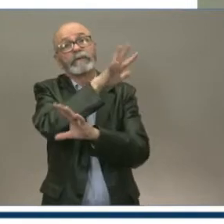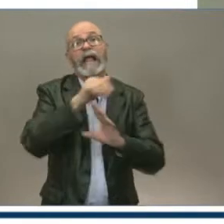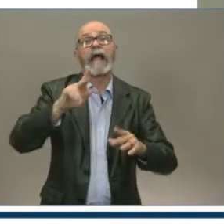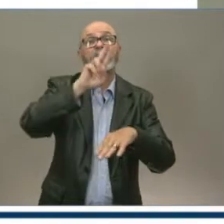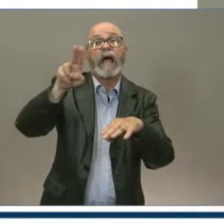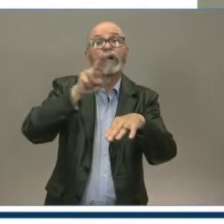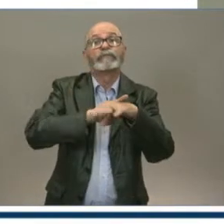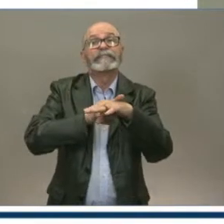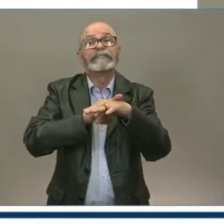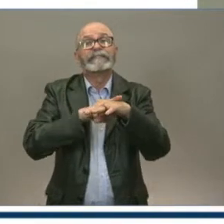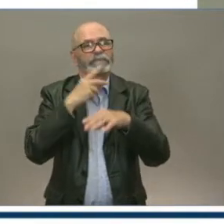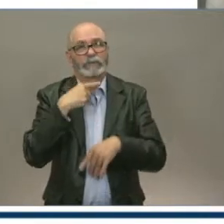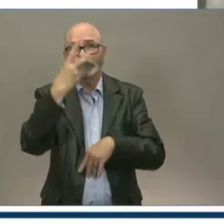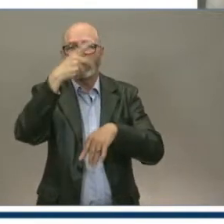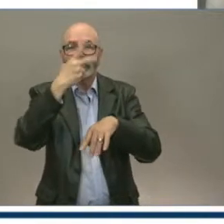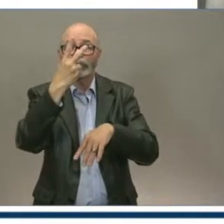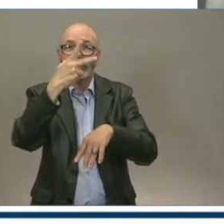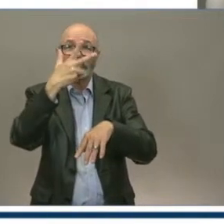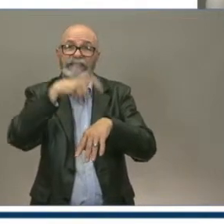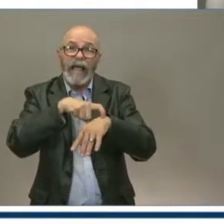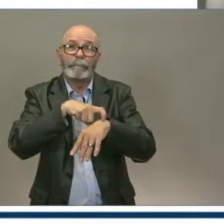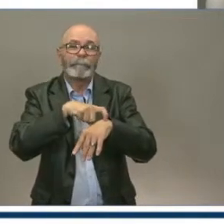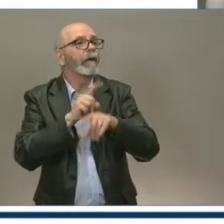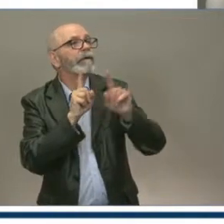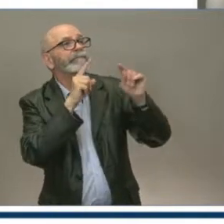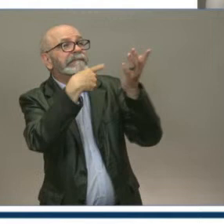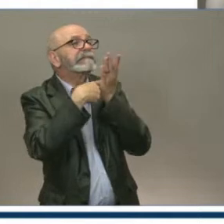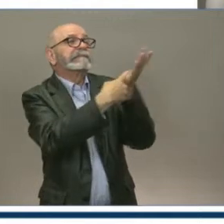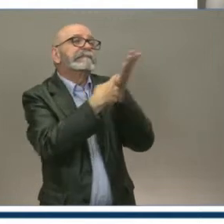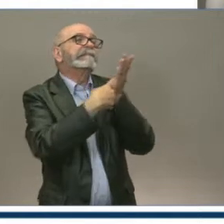week. Next question will go to Nicholas Seguin with CBC.